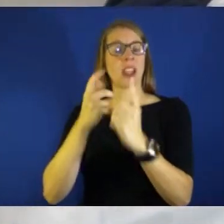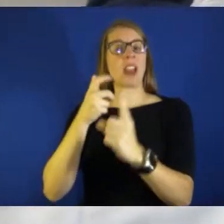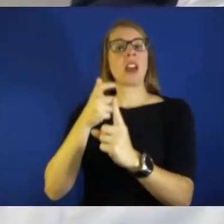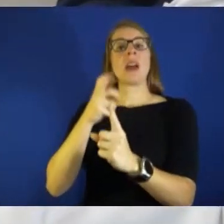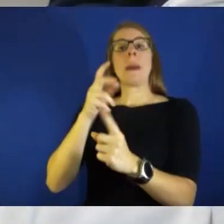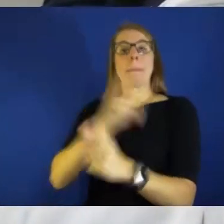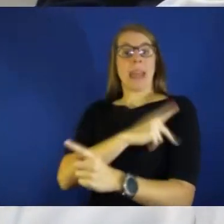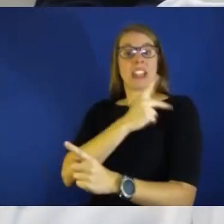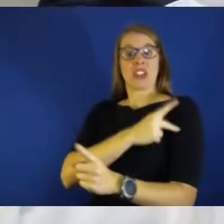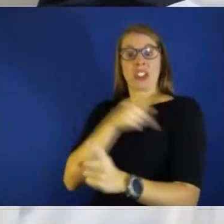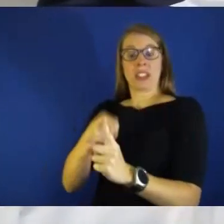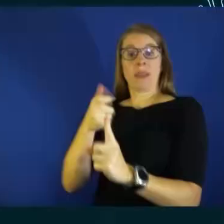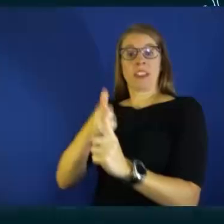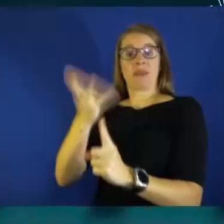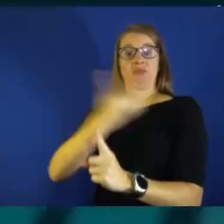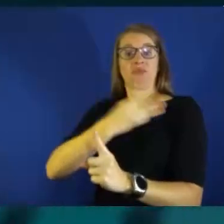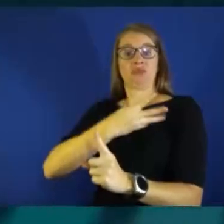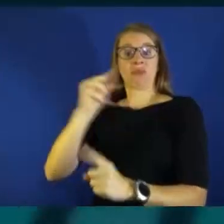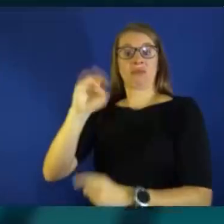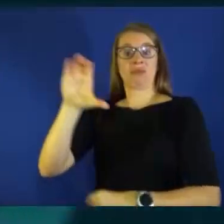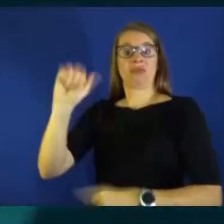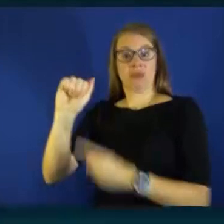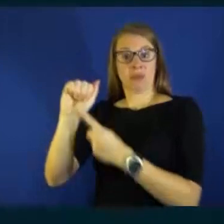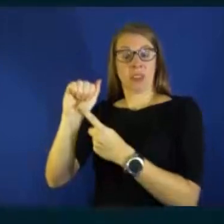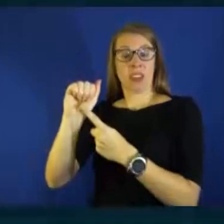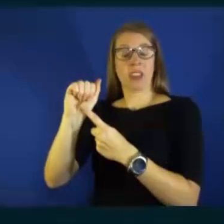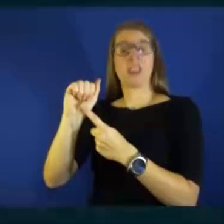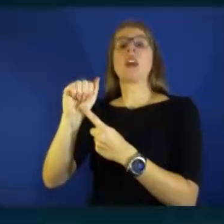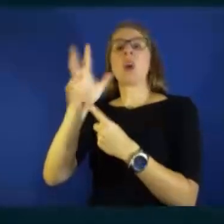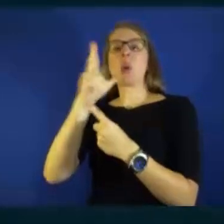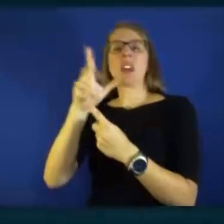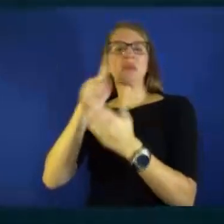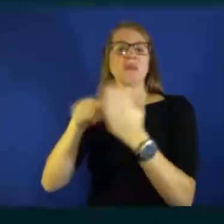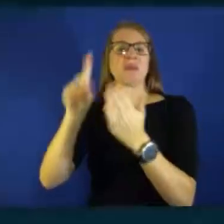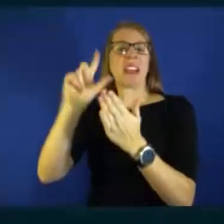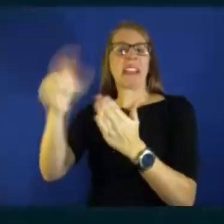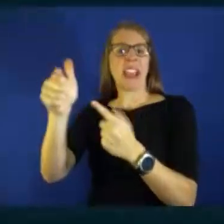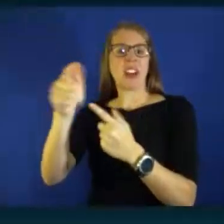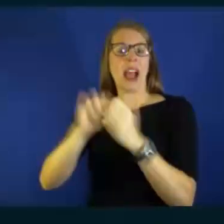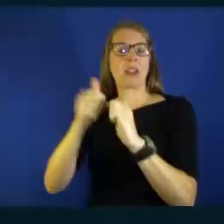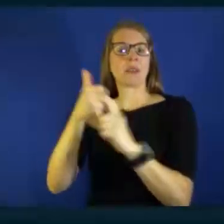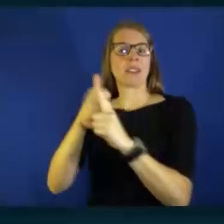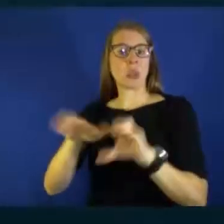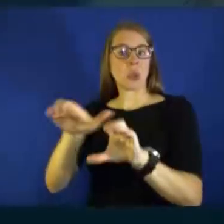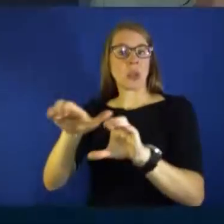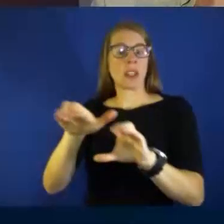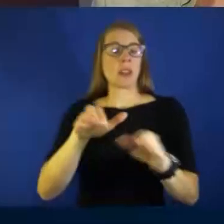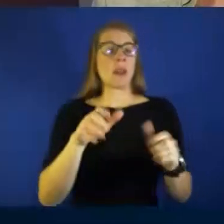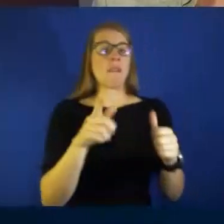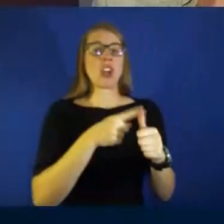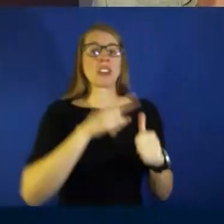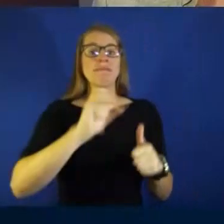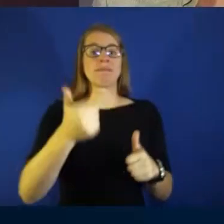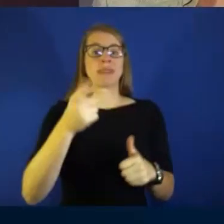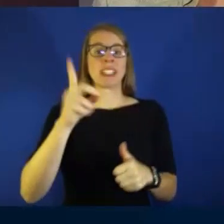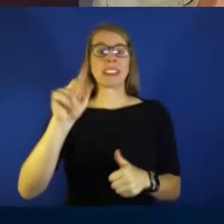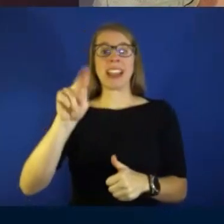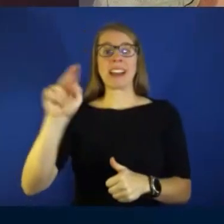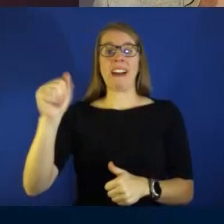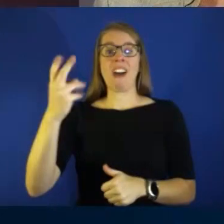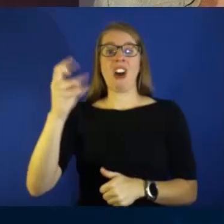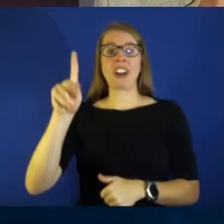doing now. But first, let's check in with Medical Director of Infection Prevention and Control, Dr. Dana Hawkinson. Good morning to you. How are we doing on our